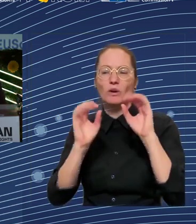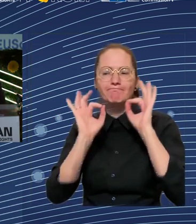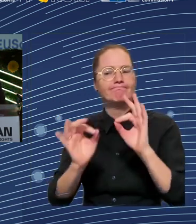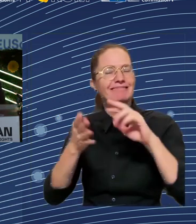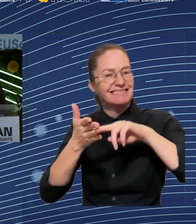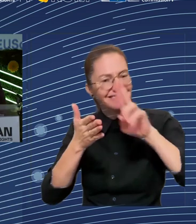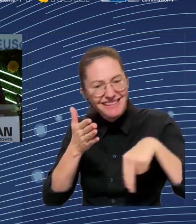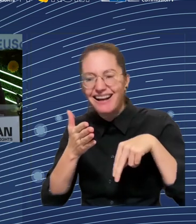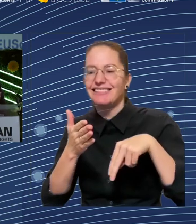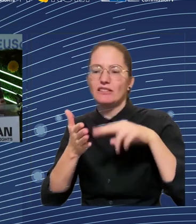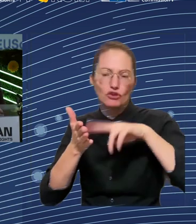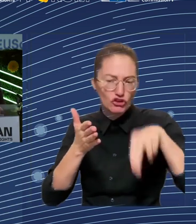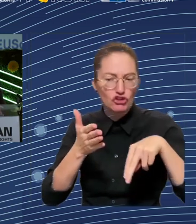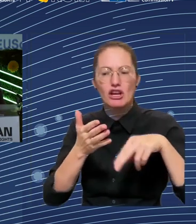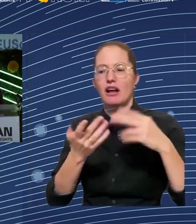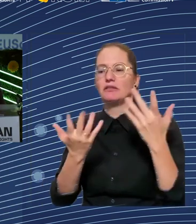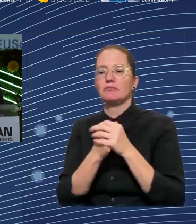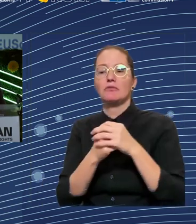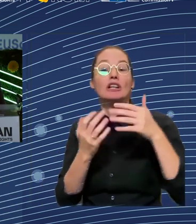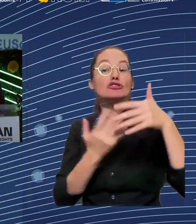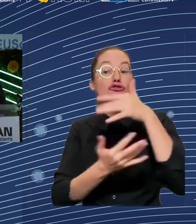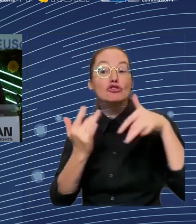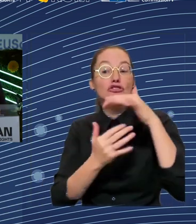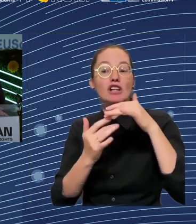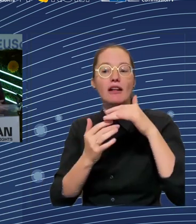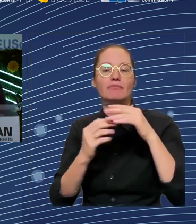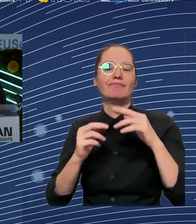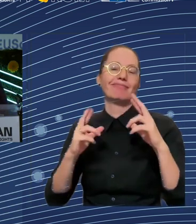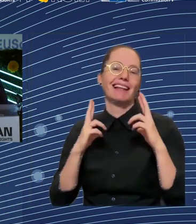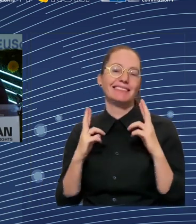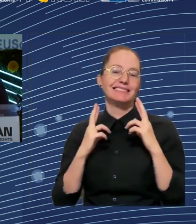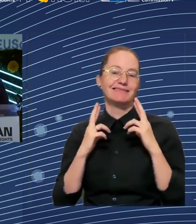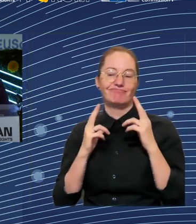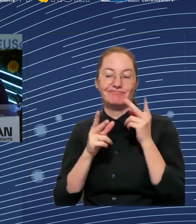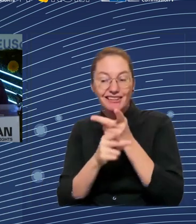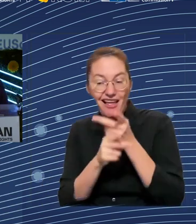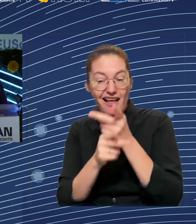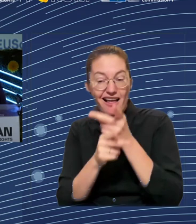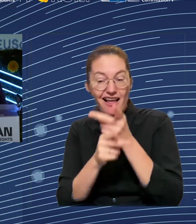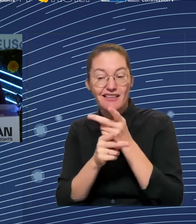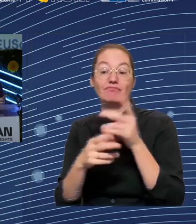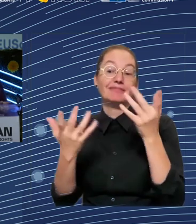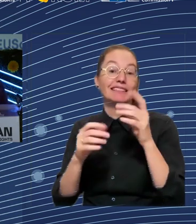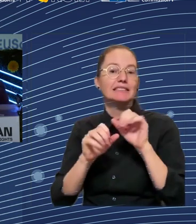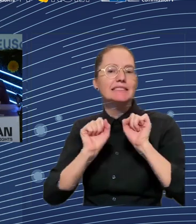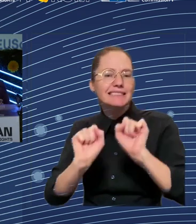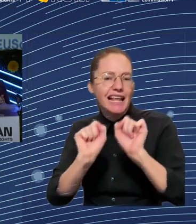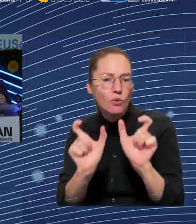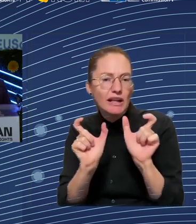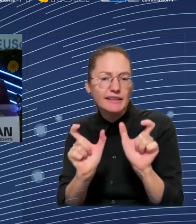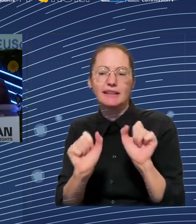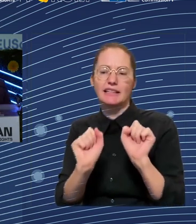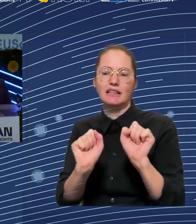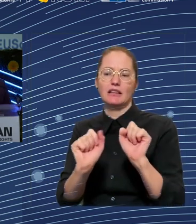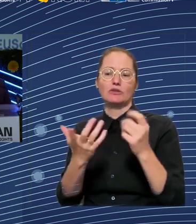occupations that had, on the other hand, lower job strain and higher earnings slash less difficulties in making ends meet. So that also brings me back